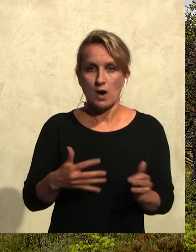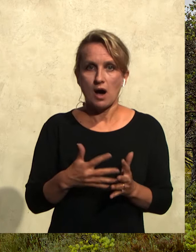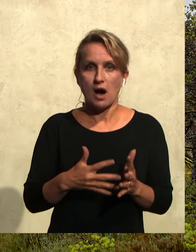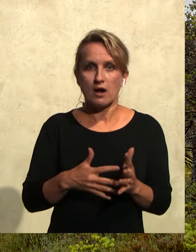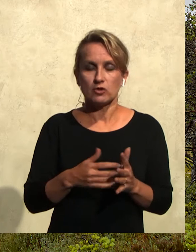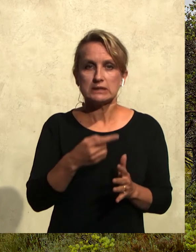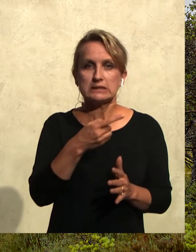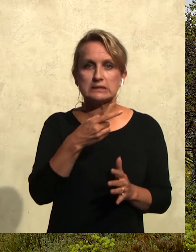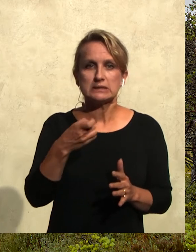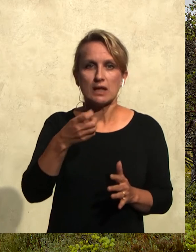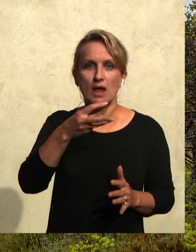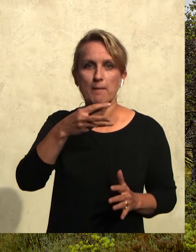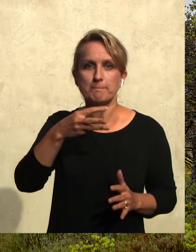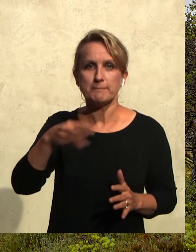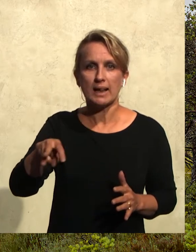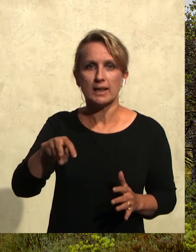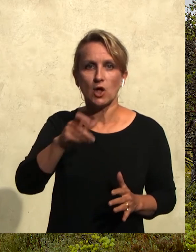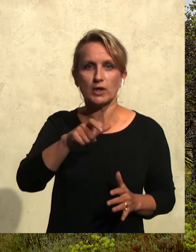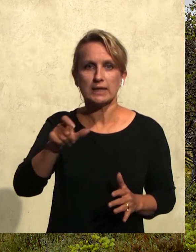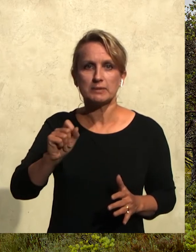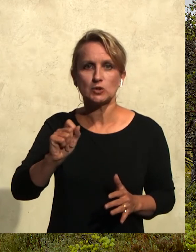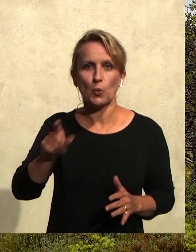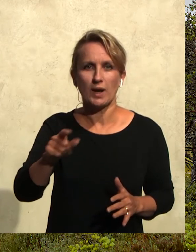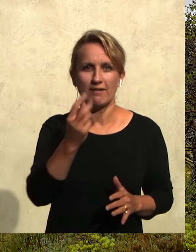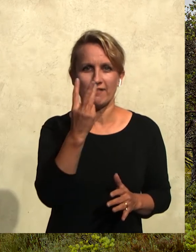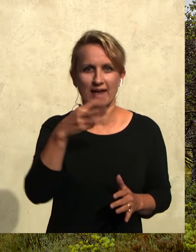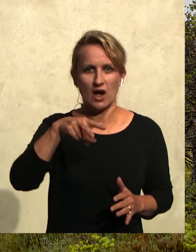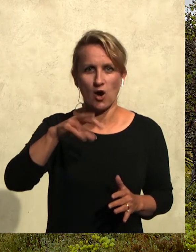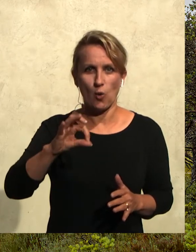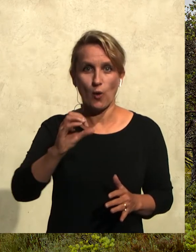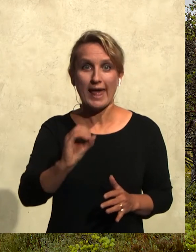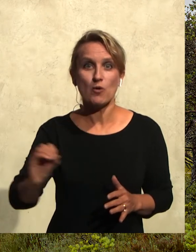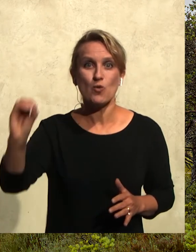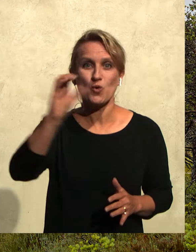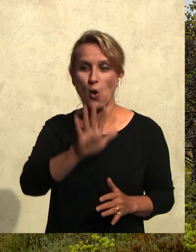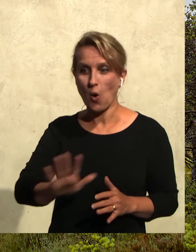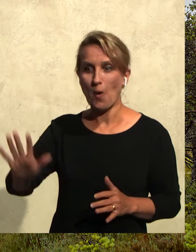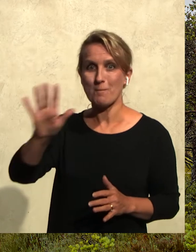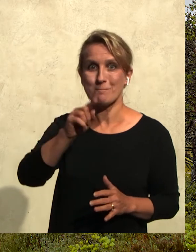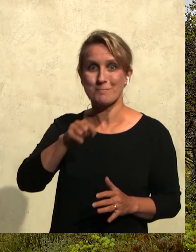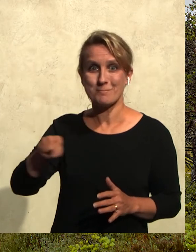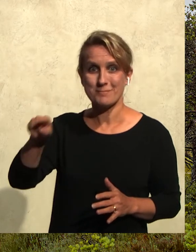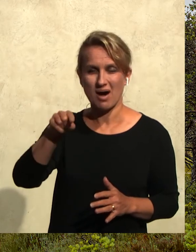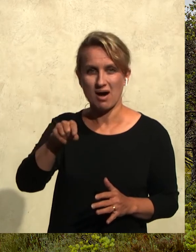people in the WHO European region, which is all of the EU member states and 27